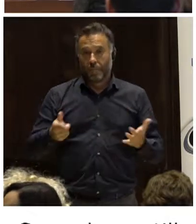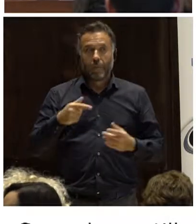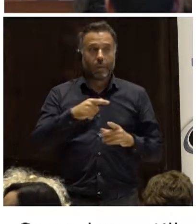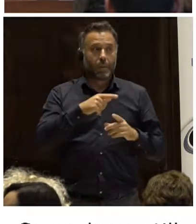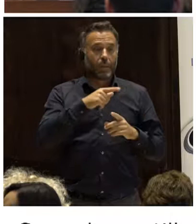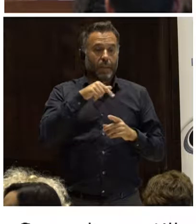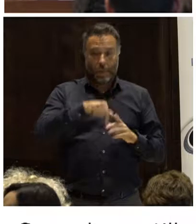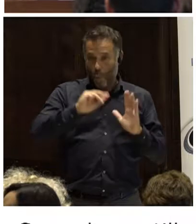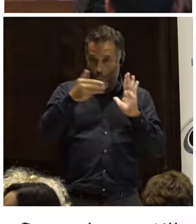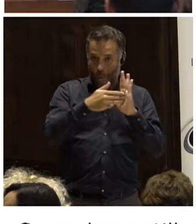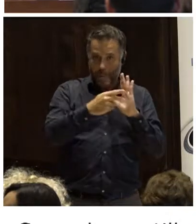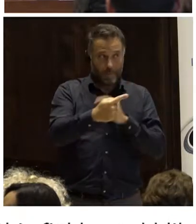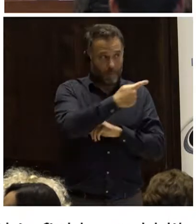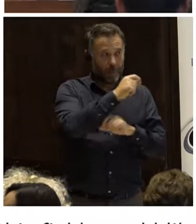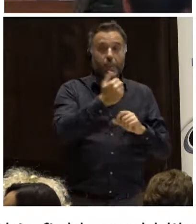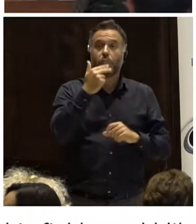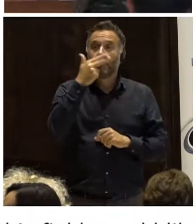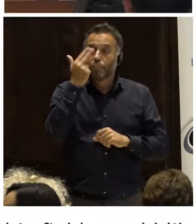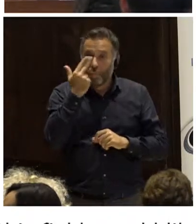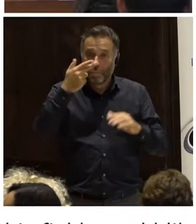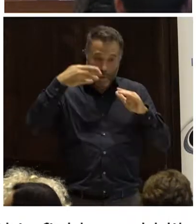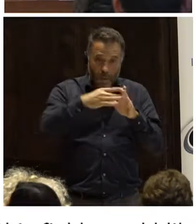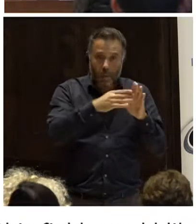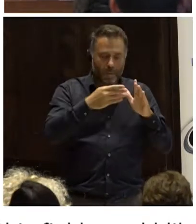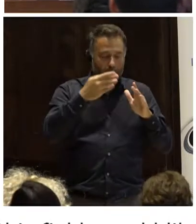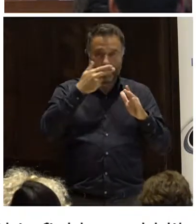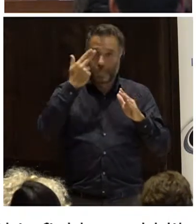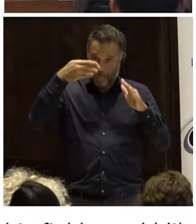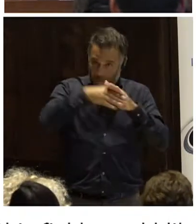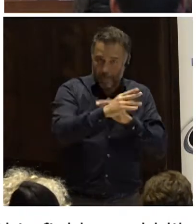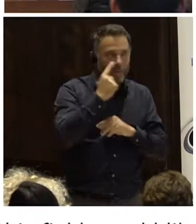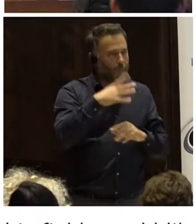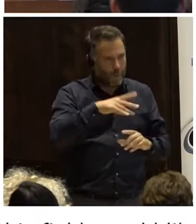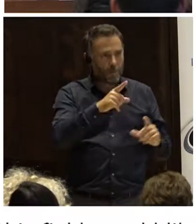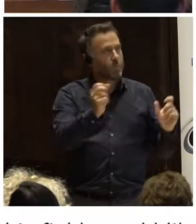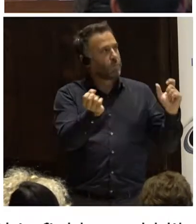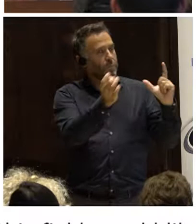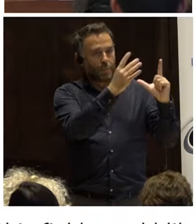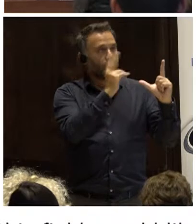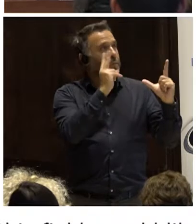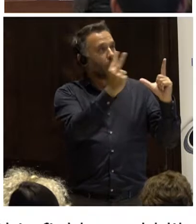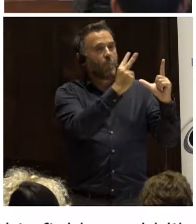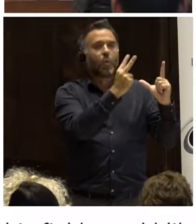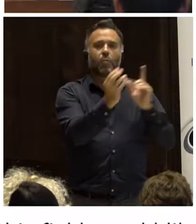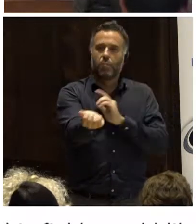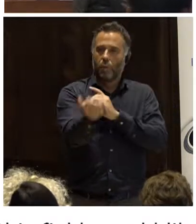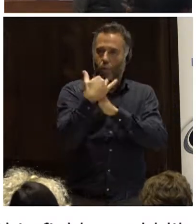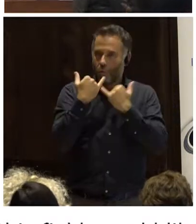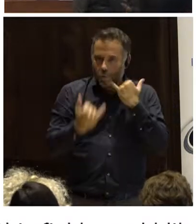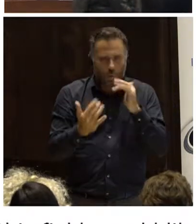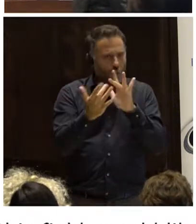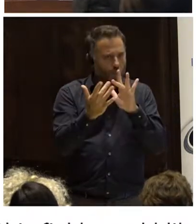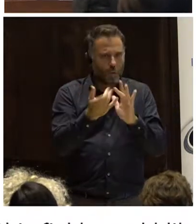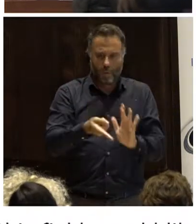are interested in, and please contact us if you would like to have more information or